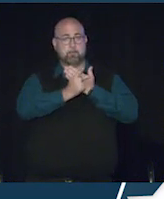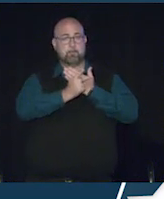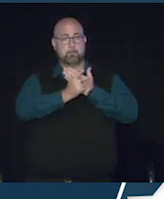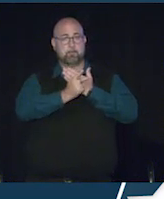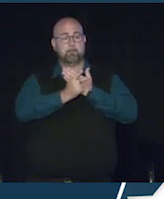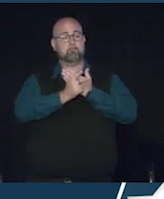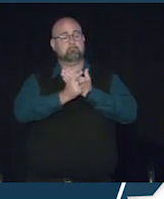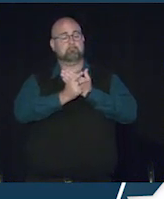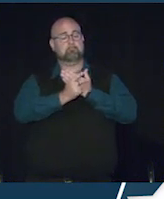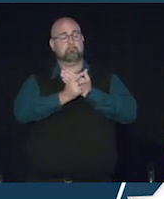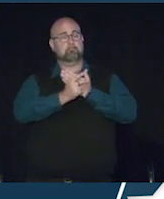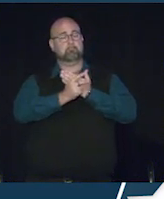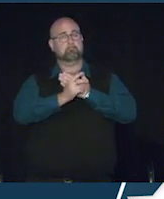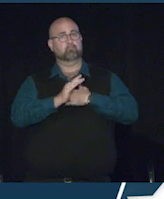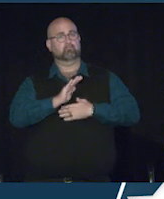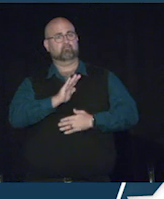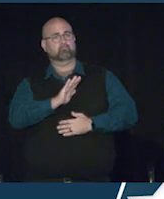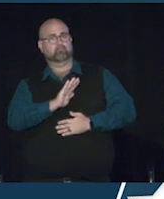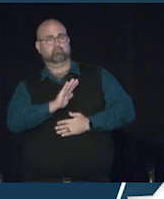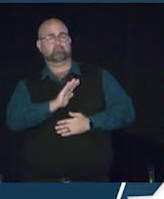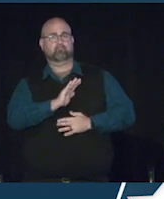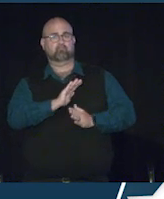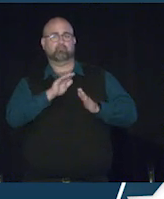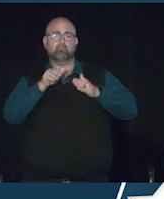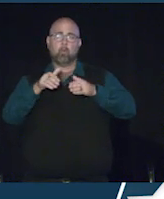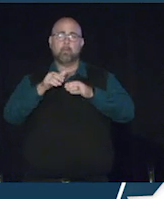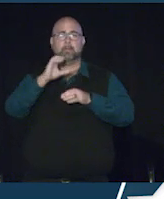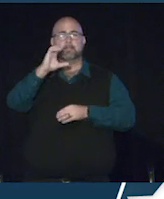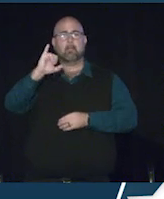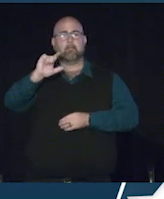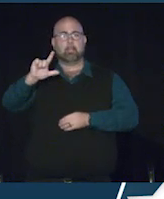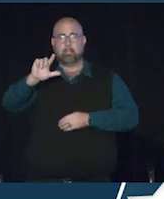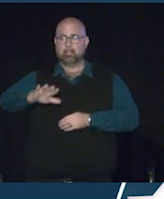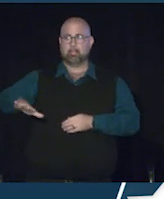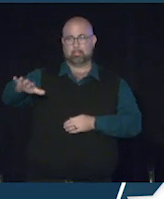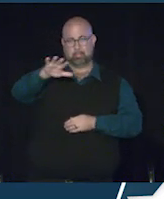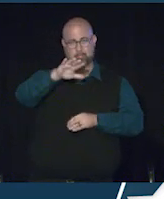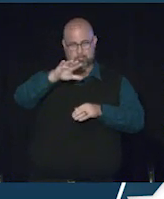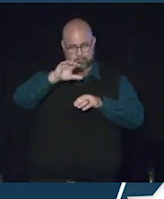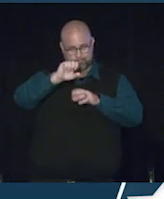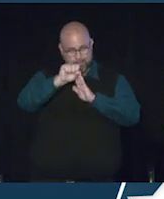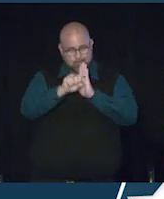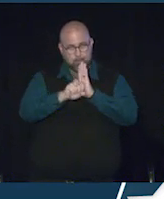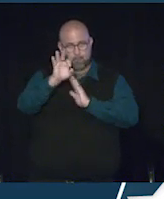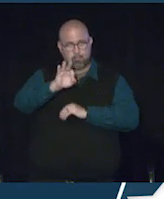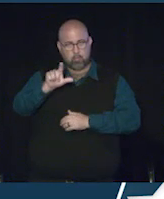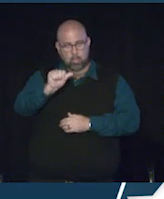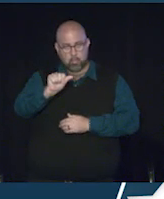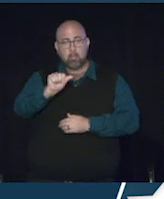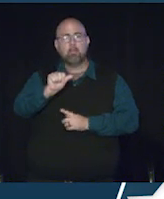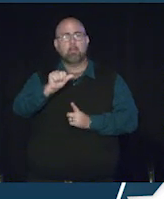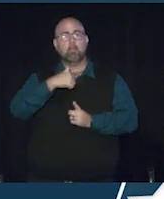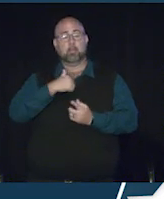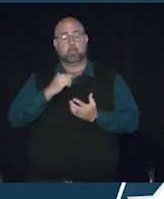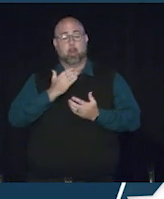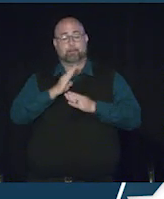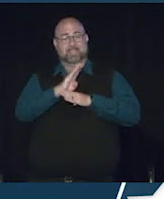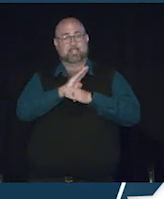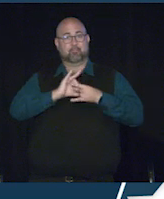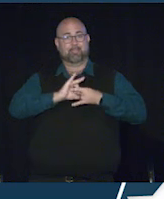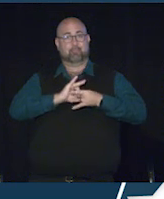they work with the Centers for Independent Living throughout the state of Florida, And lastly, our business relations